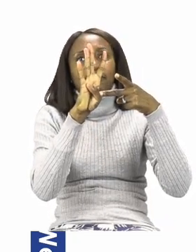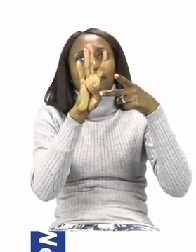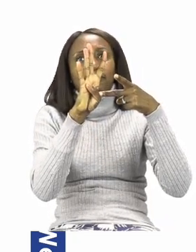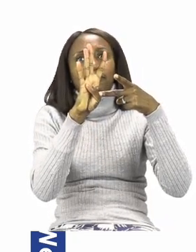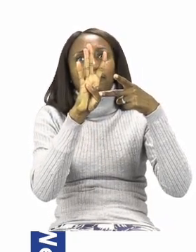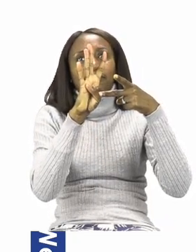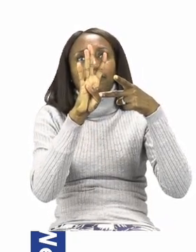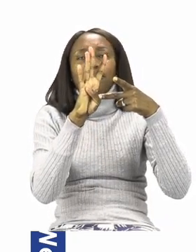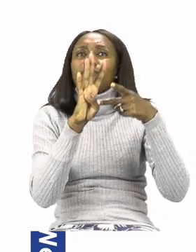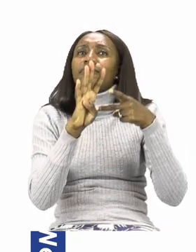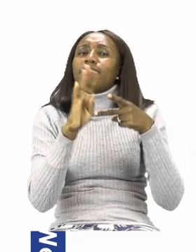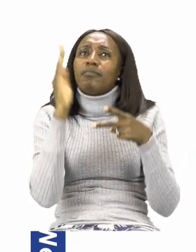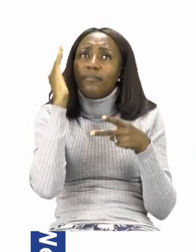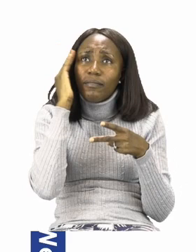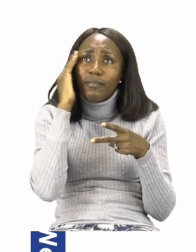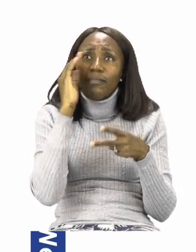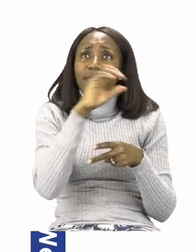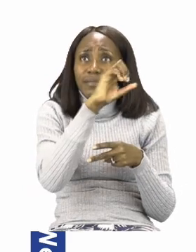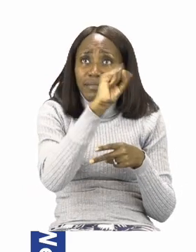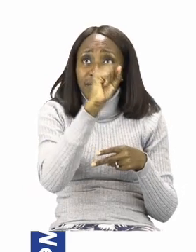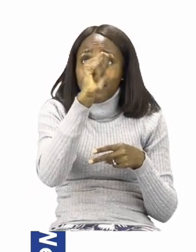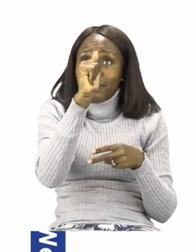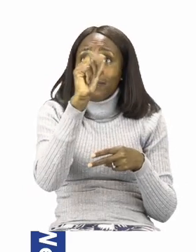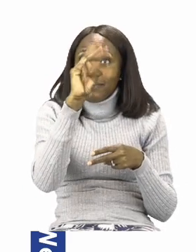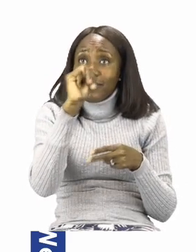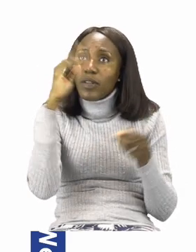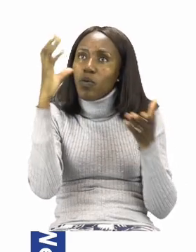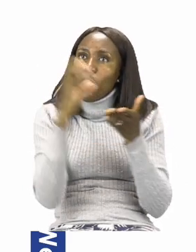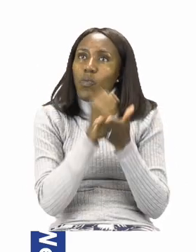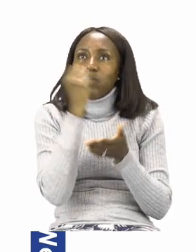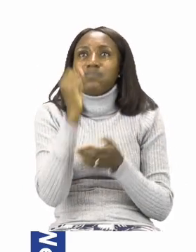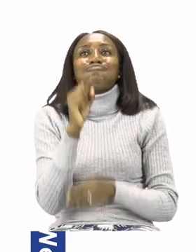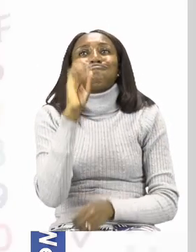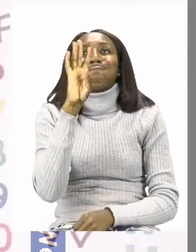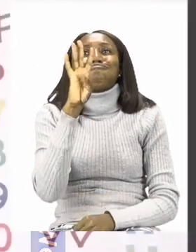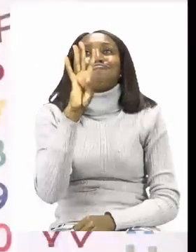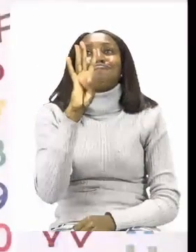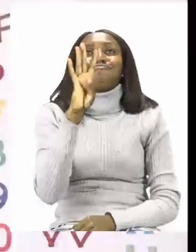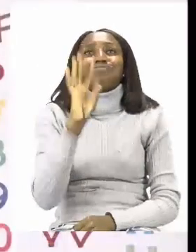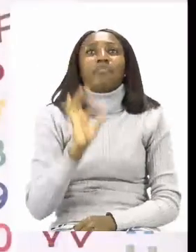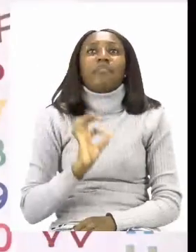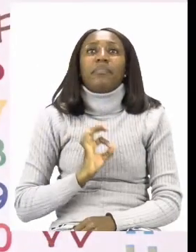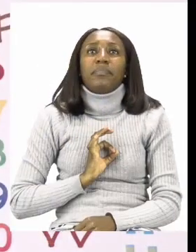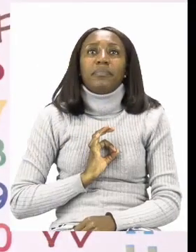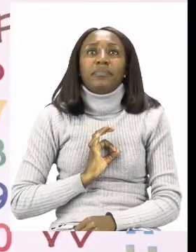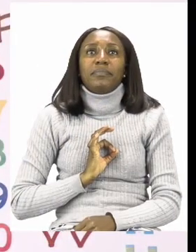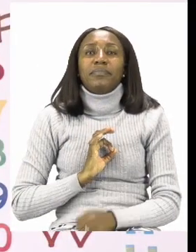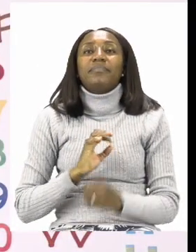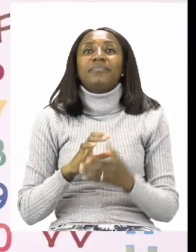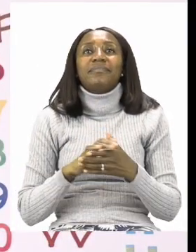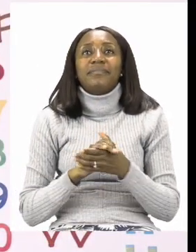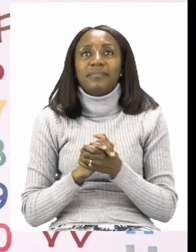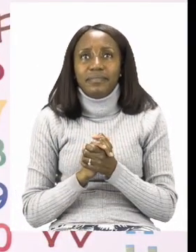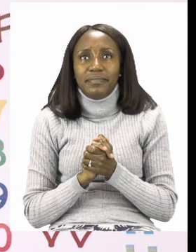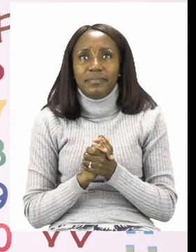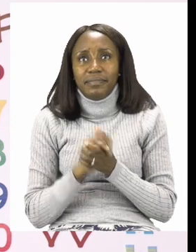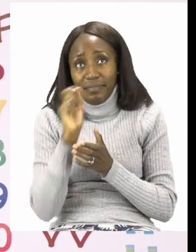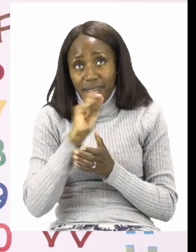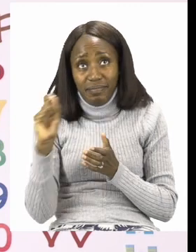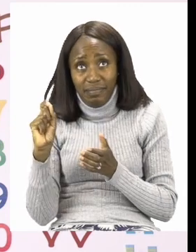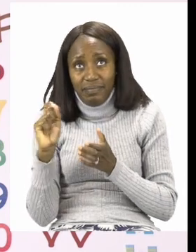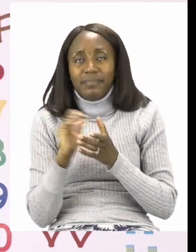So now we see Sam won 4 medals. Let's go back to the board and we write